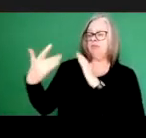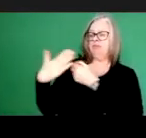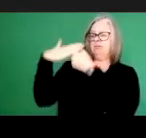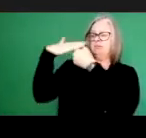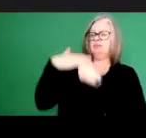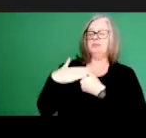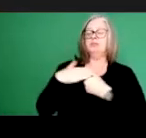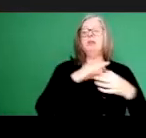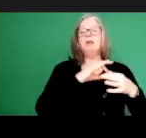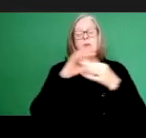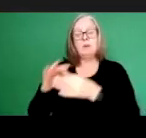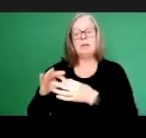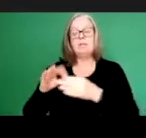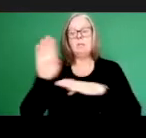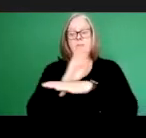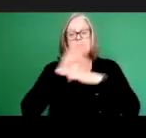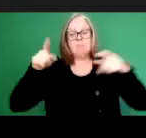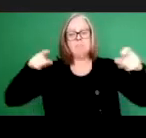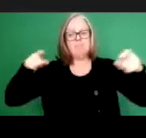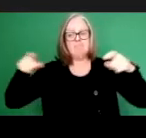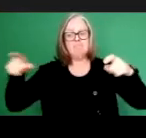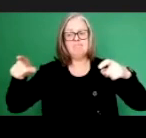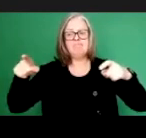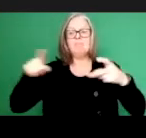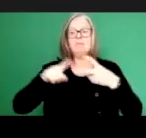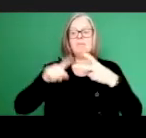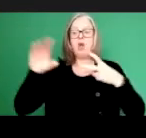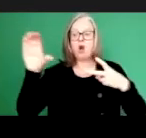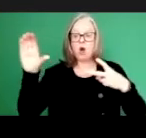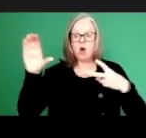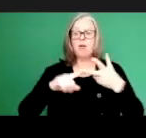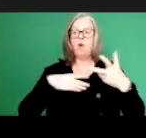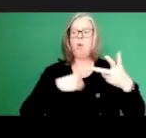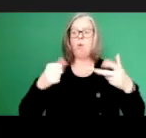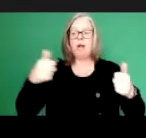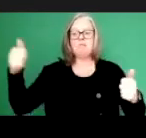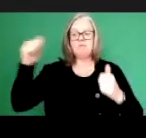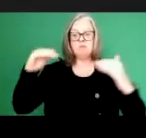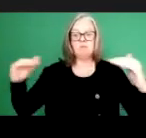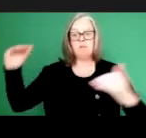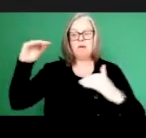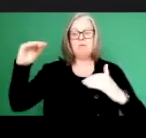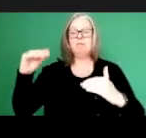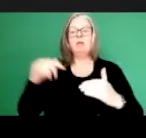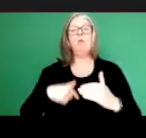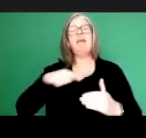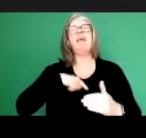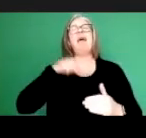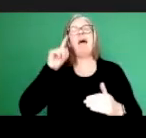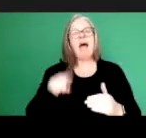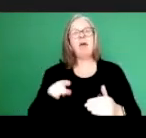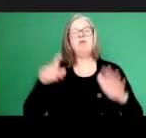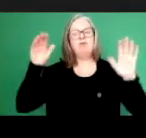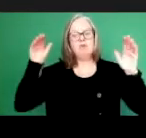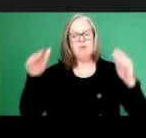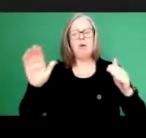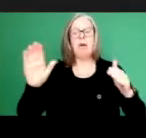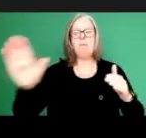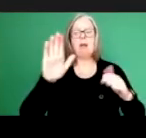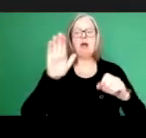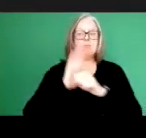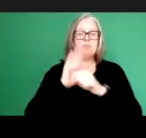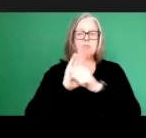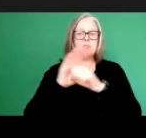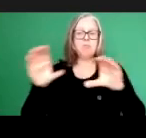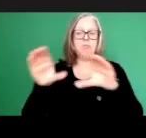capitalism, carbon, and white supremacy. We have to listen to the environmental justice and climate justice movements because they've been fighting for a